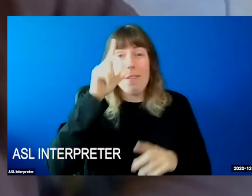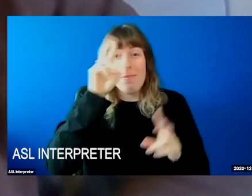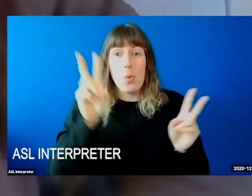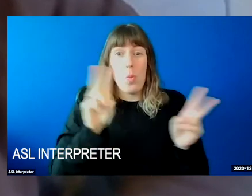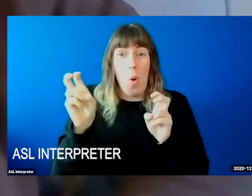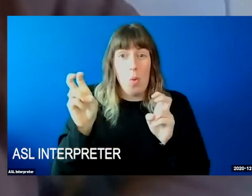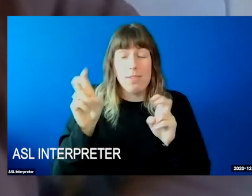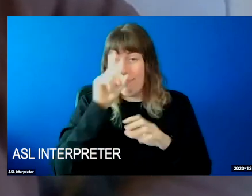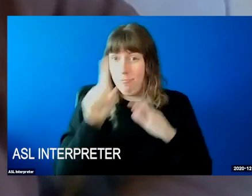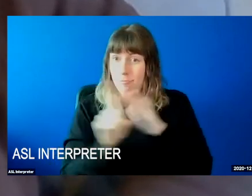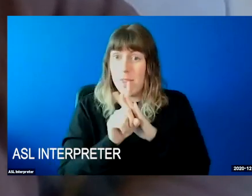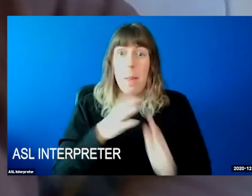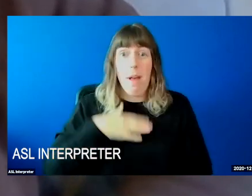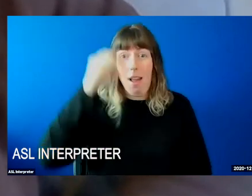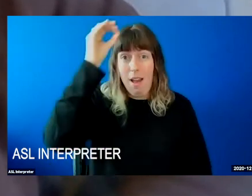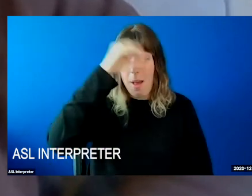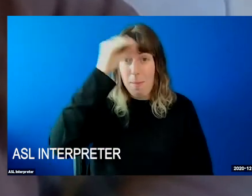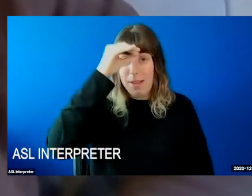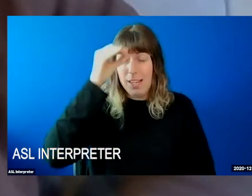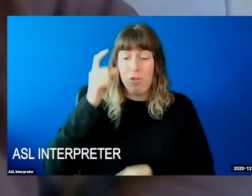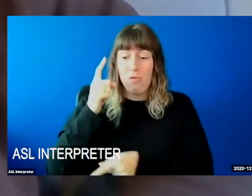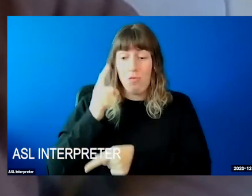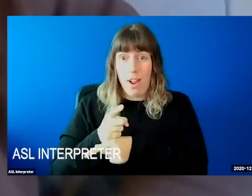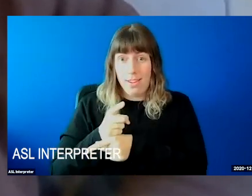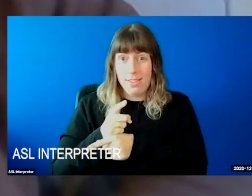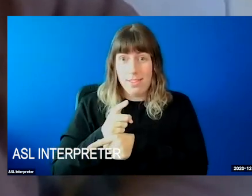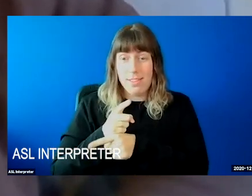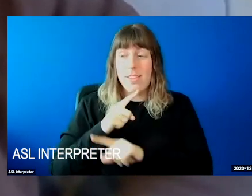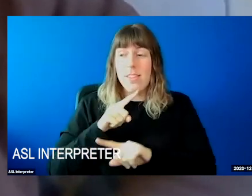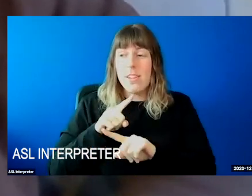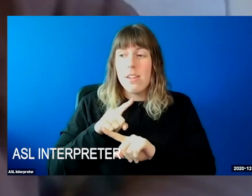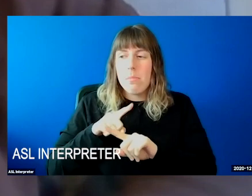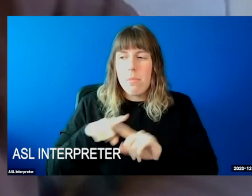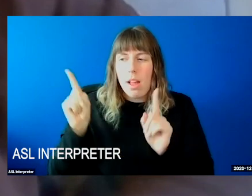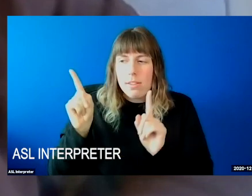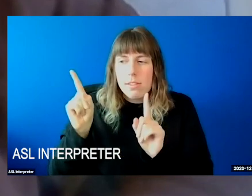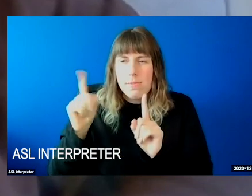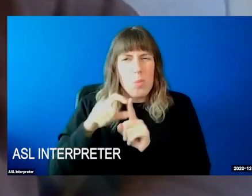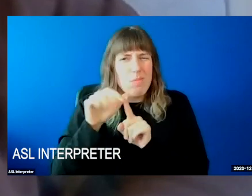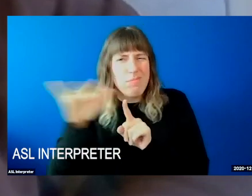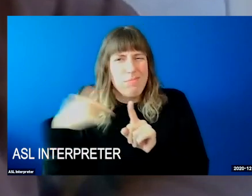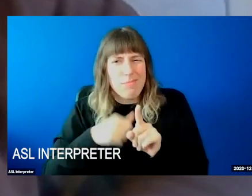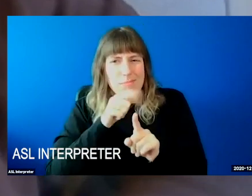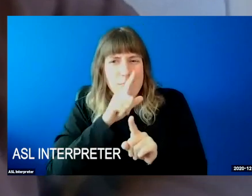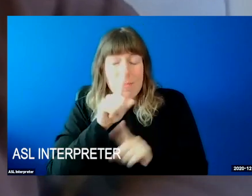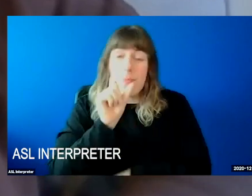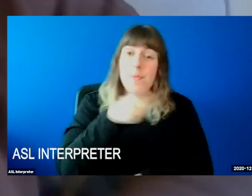mind, which is that my opinion may be correct but erroneous.